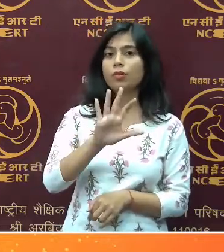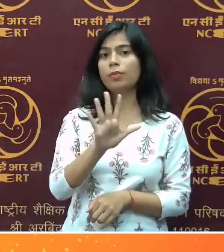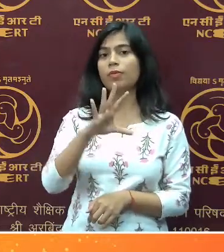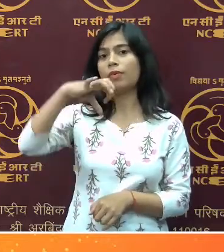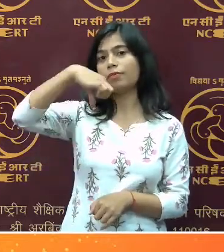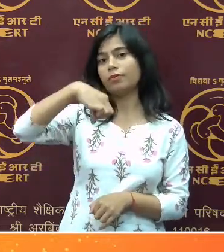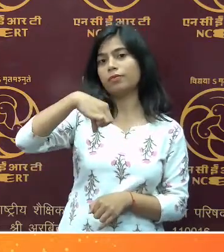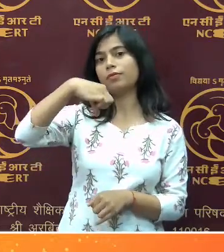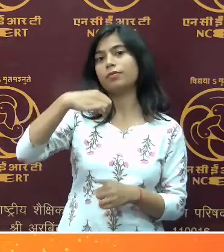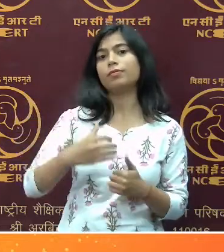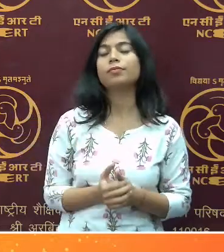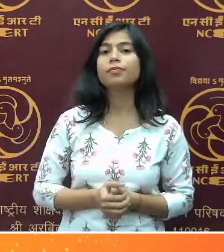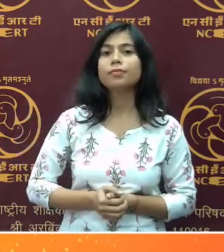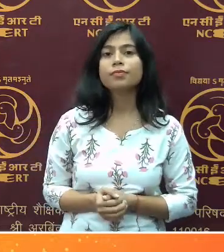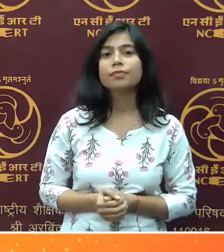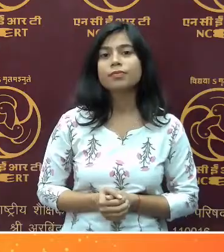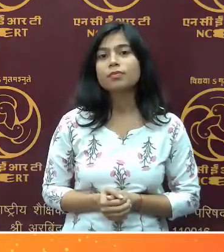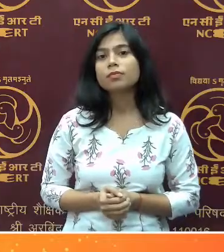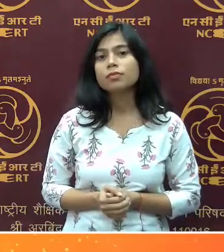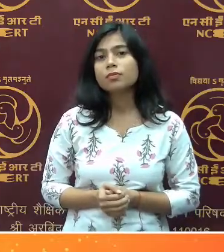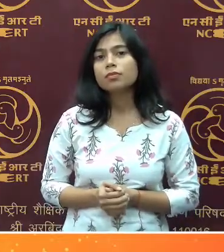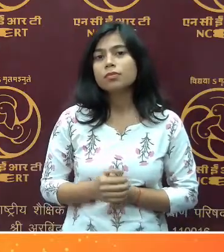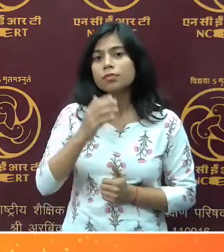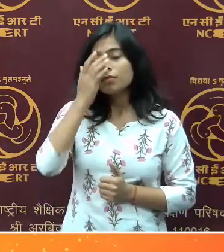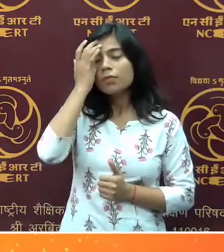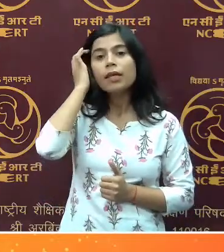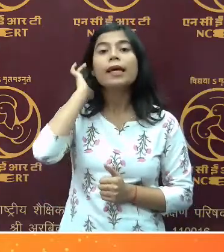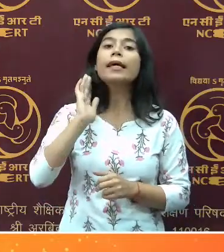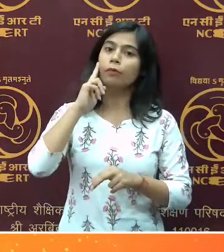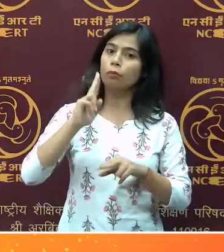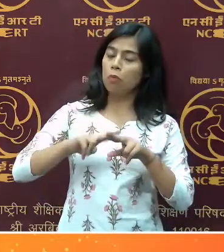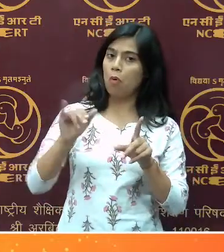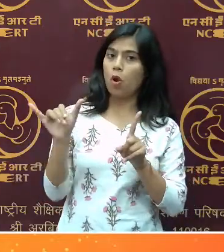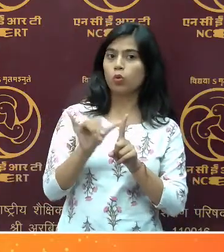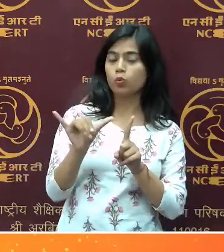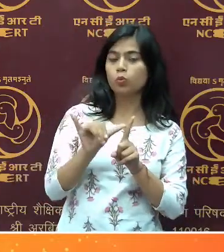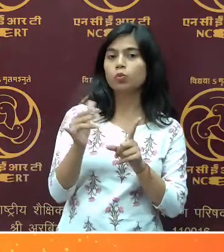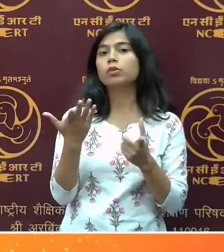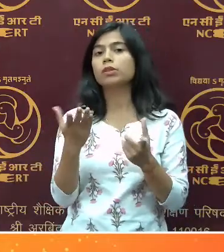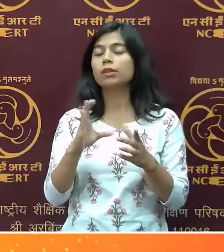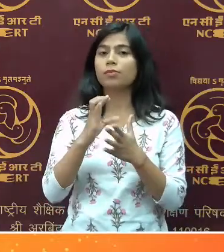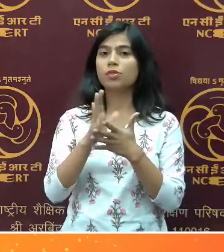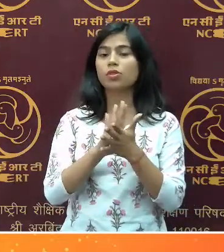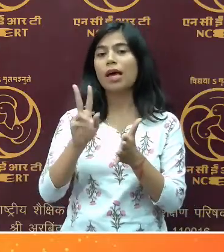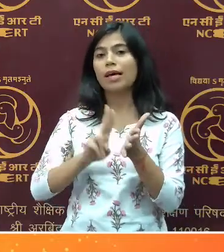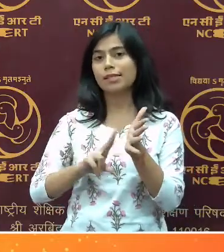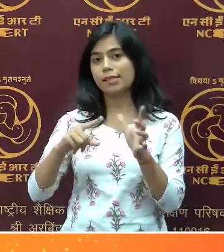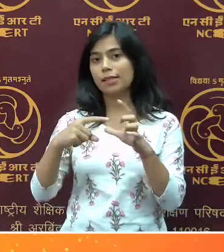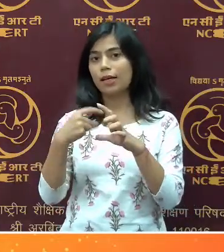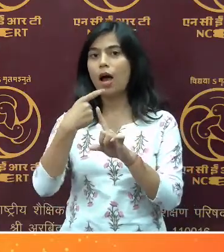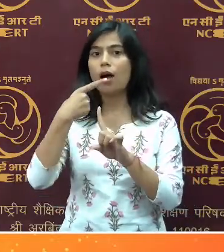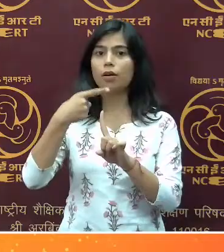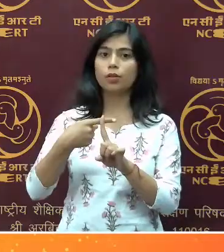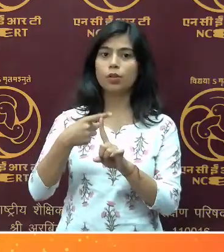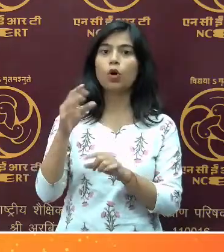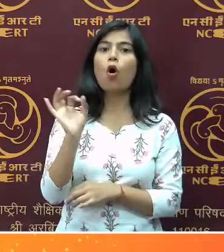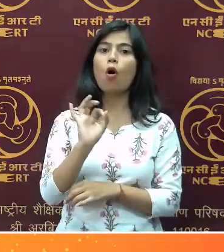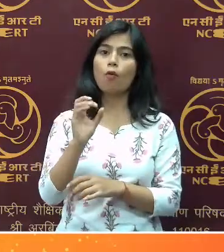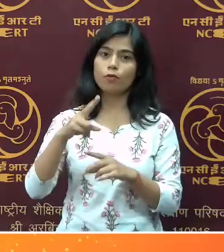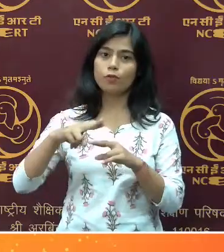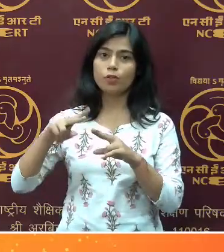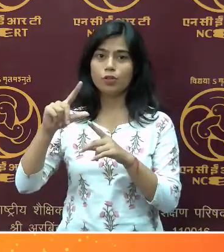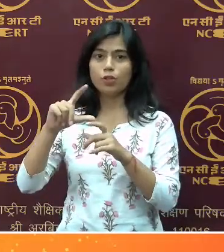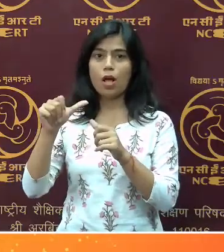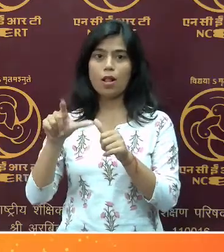8800440559. And if you're watching us live on our YouTube channel, that is NCERT Official, write down your questions in the